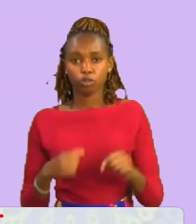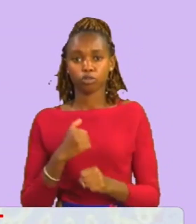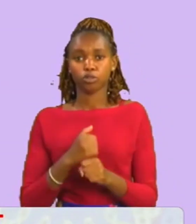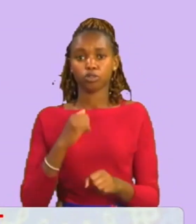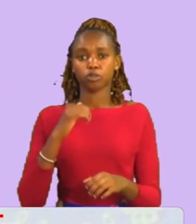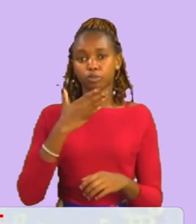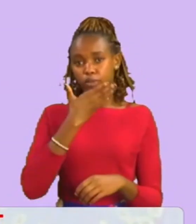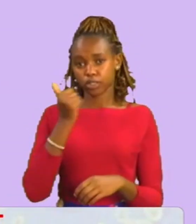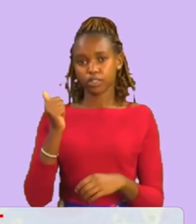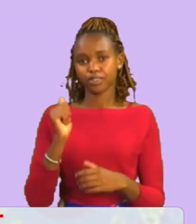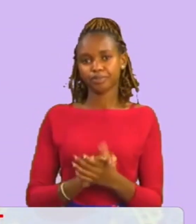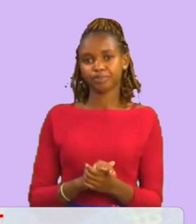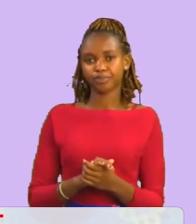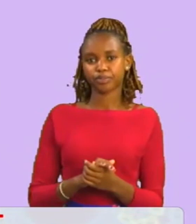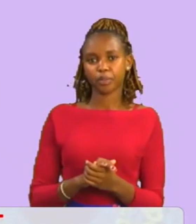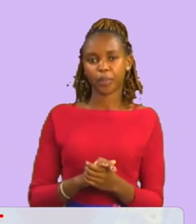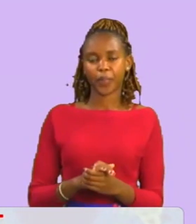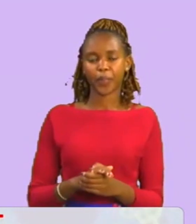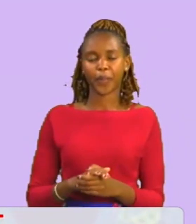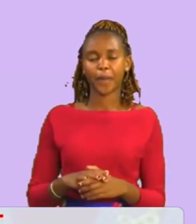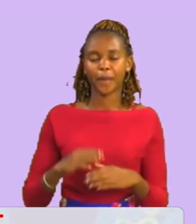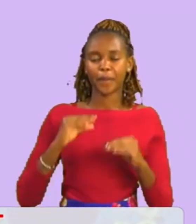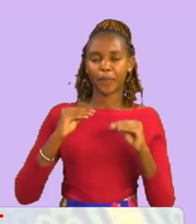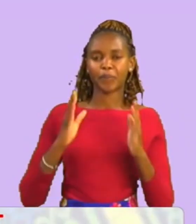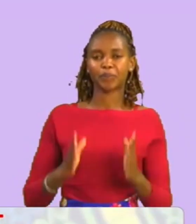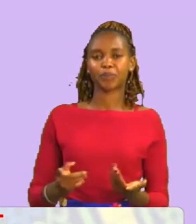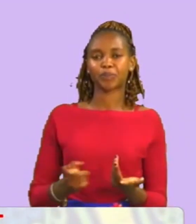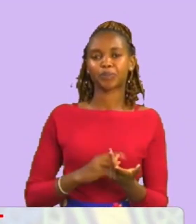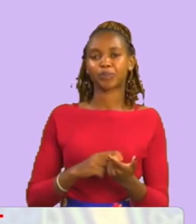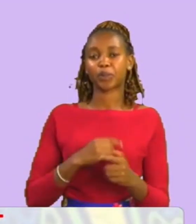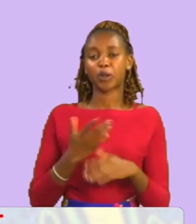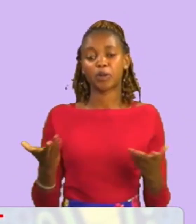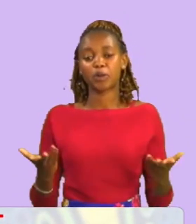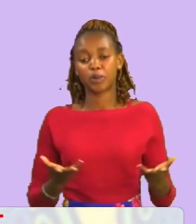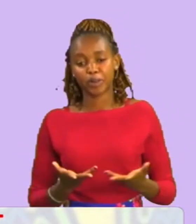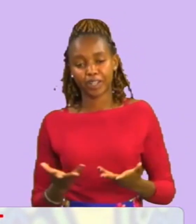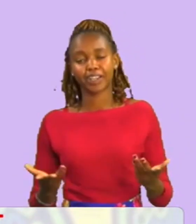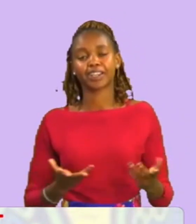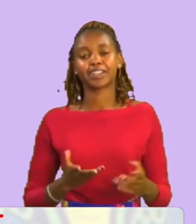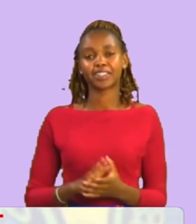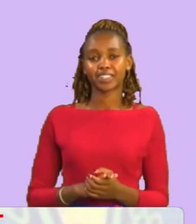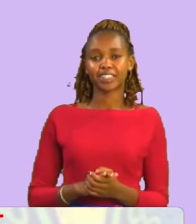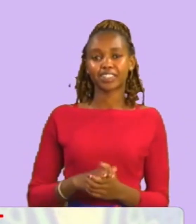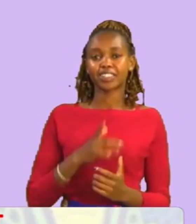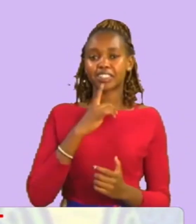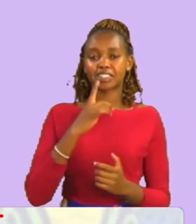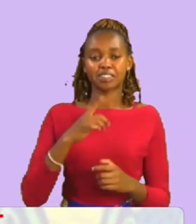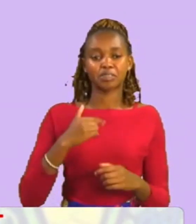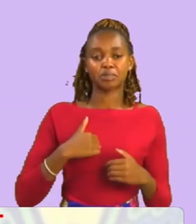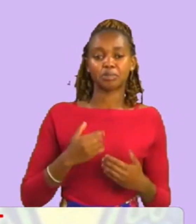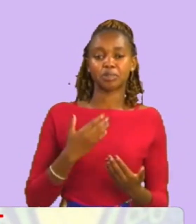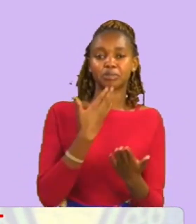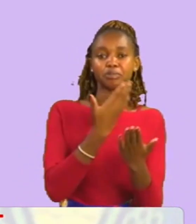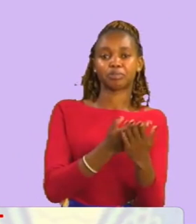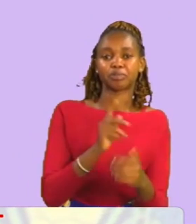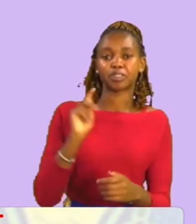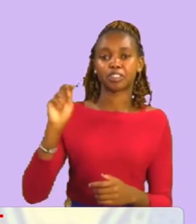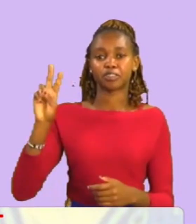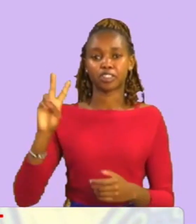wapi? Unaniambia nini? Unaniambia sitakuwa kwa TV. The man anapiga bonge la shows left, right and center. Passion yake. Kiburi sana.